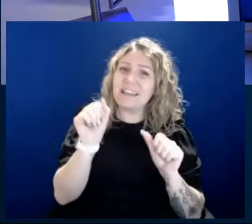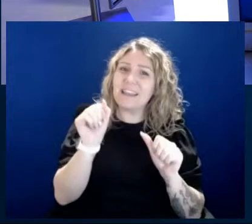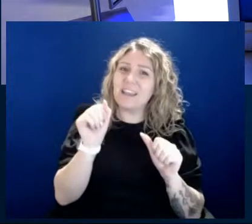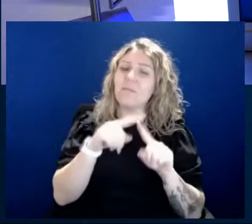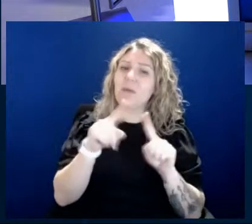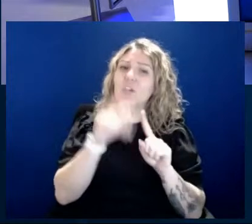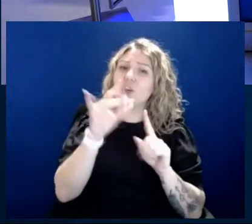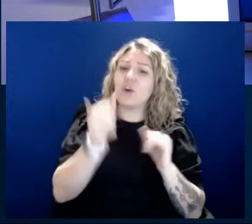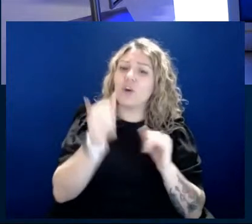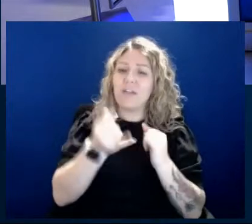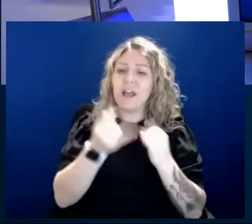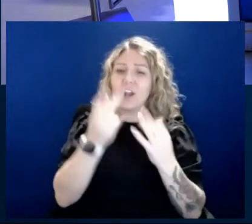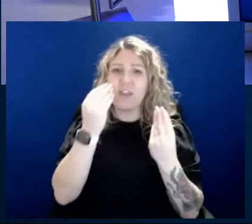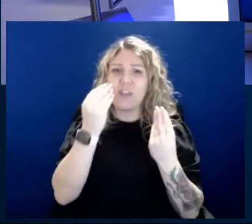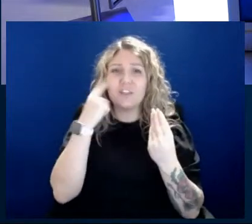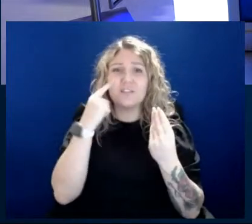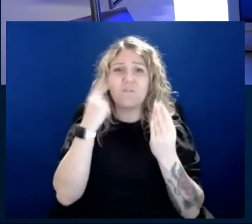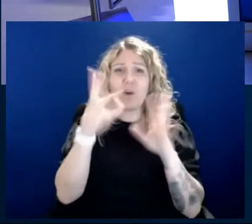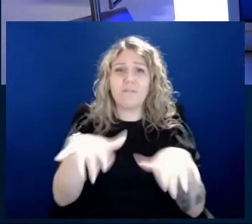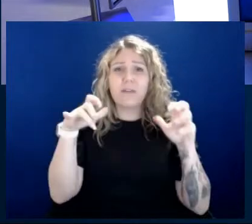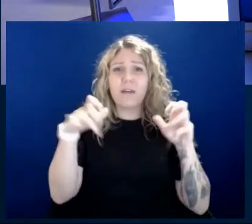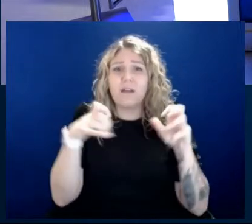thought to our audience before you go.